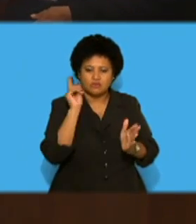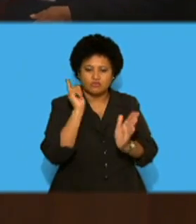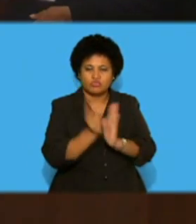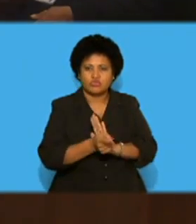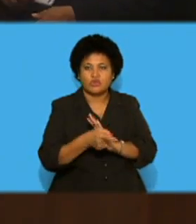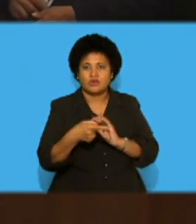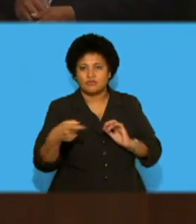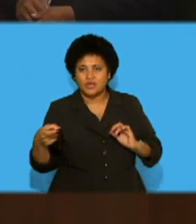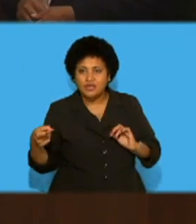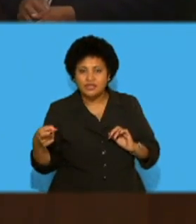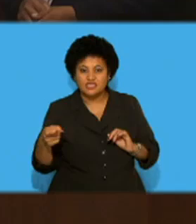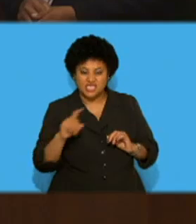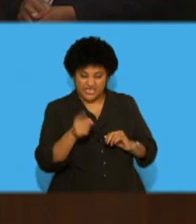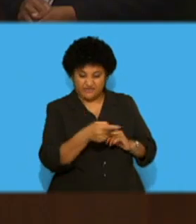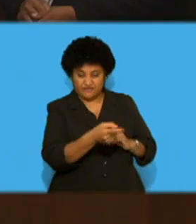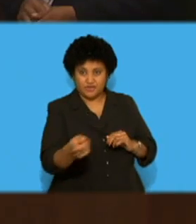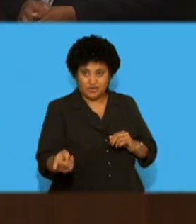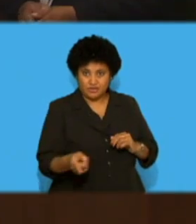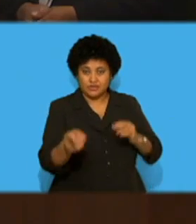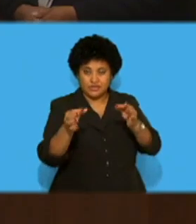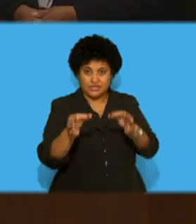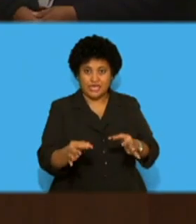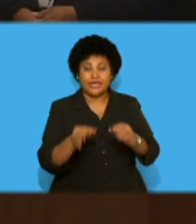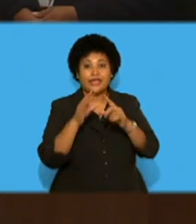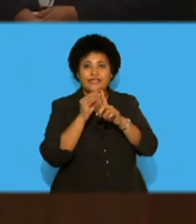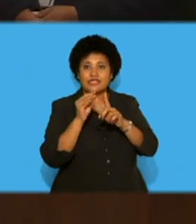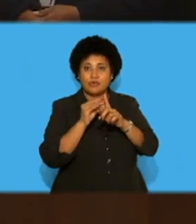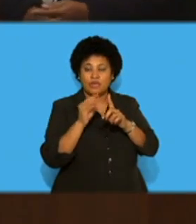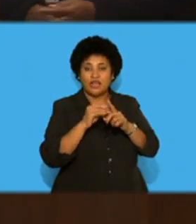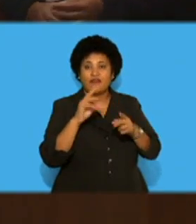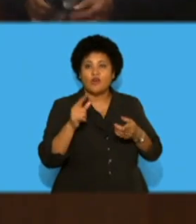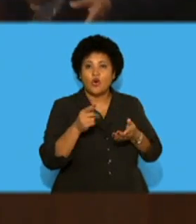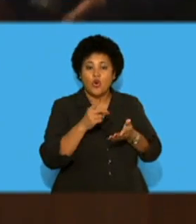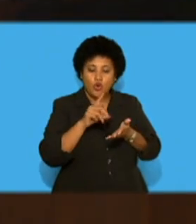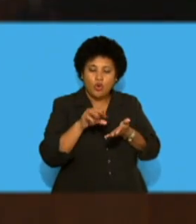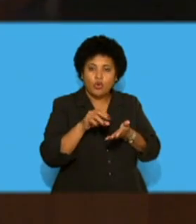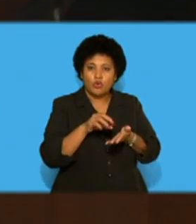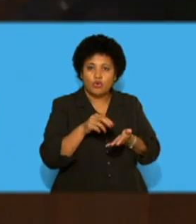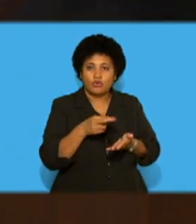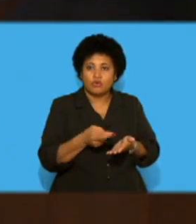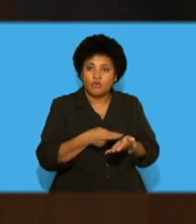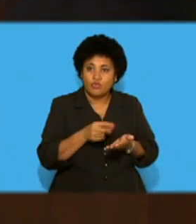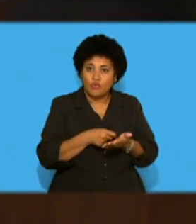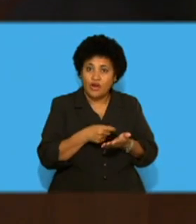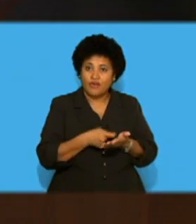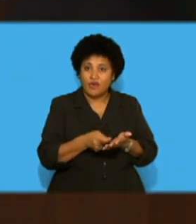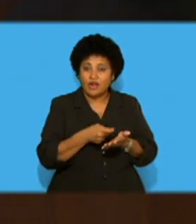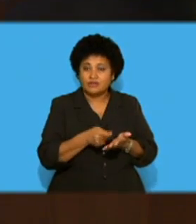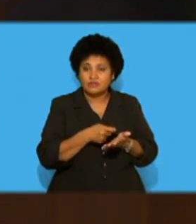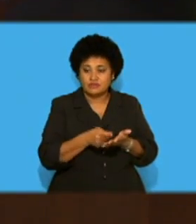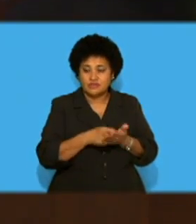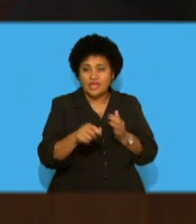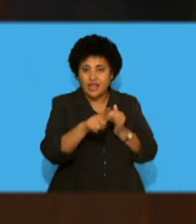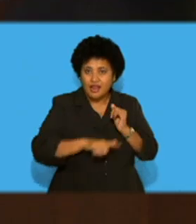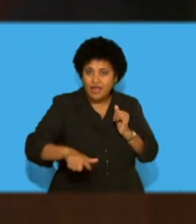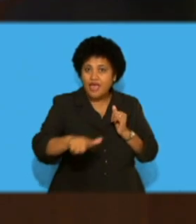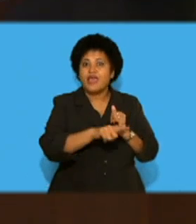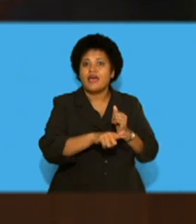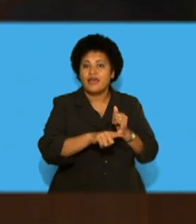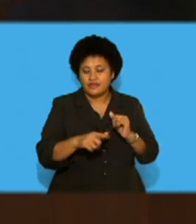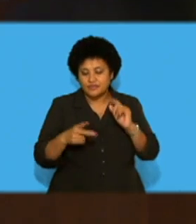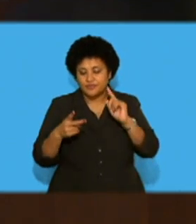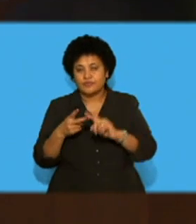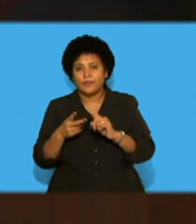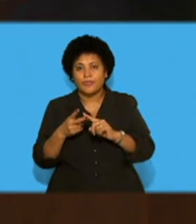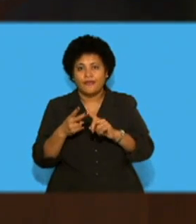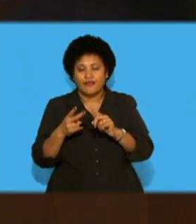that automatic deduction. For example, for lease payments, TLTB, for the Lands Department, for the Cane